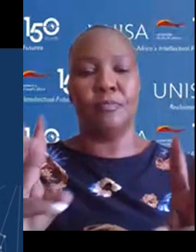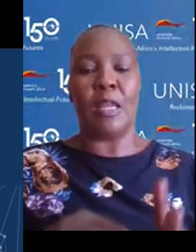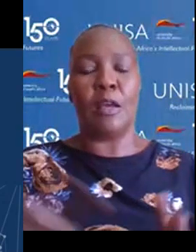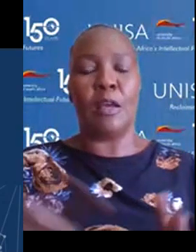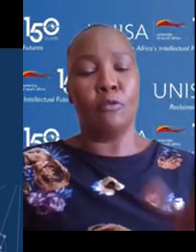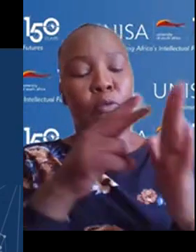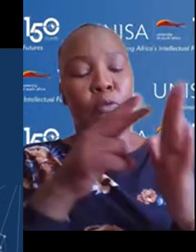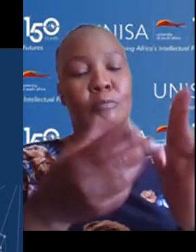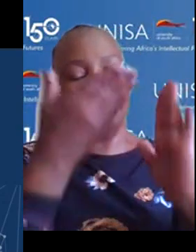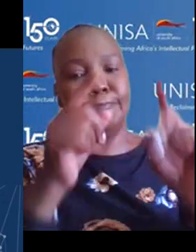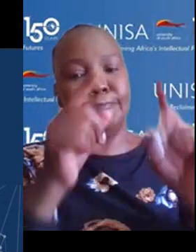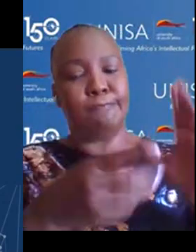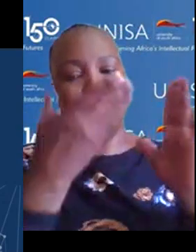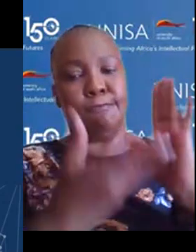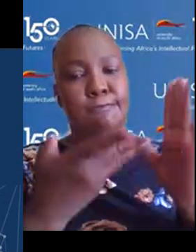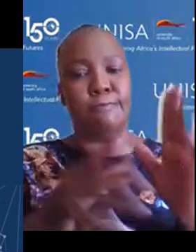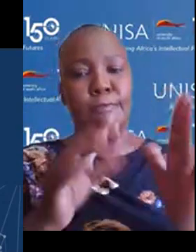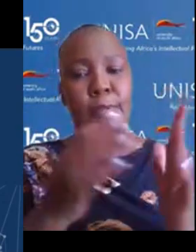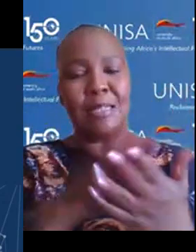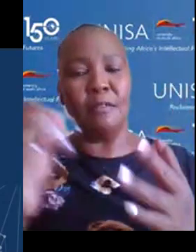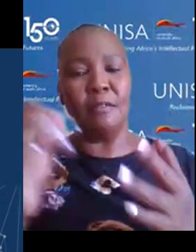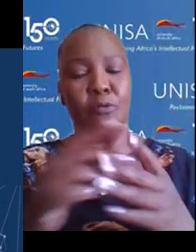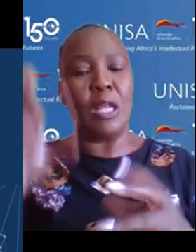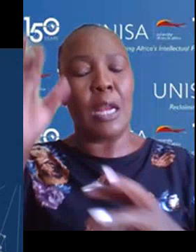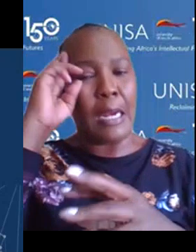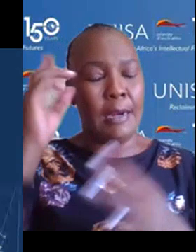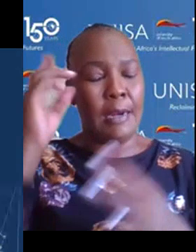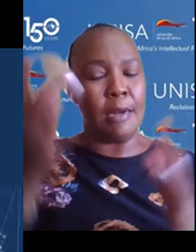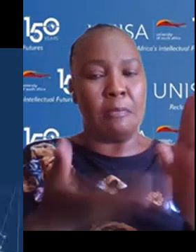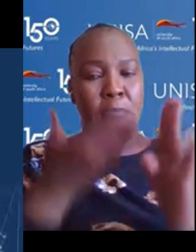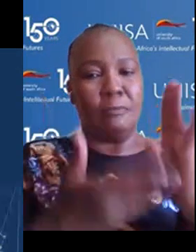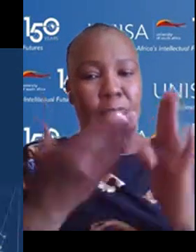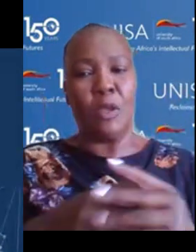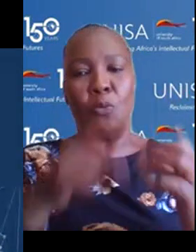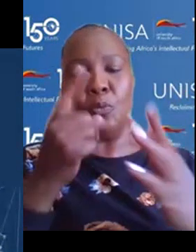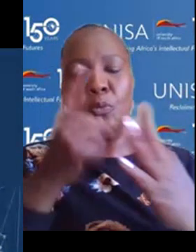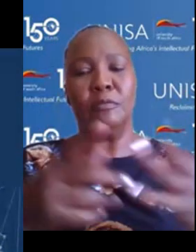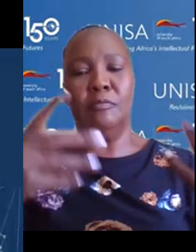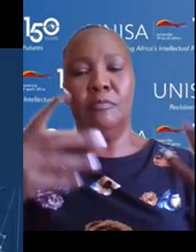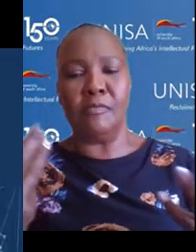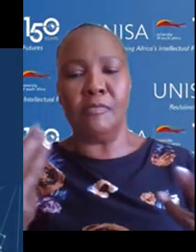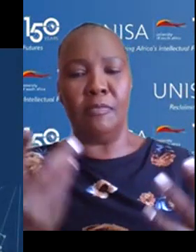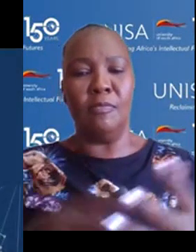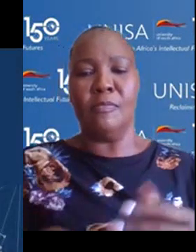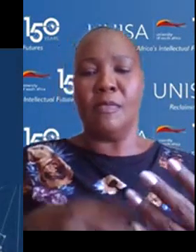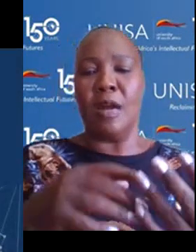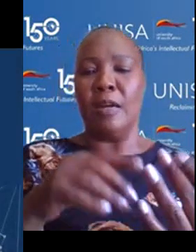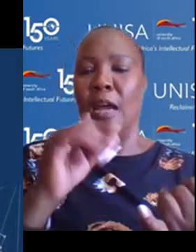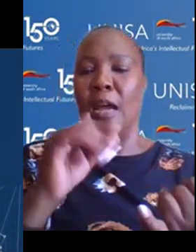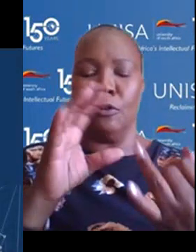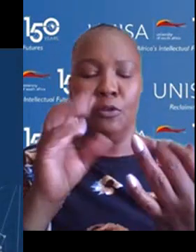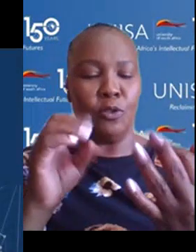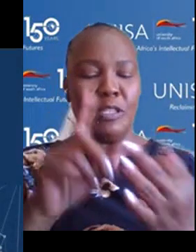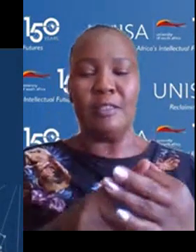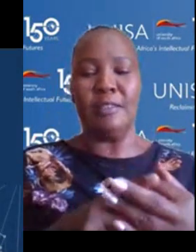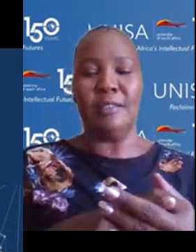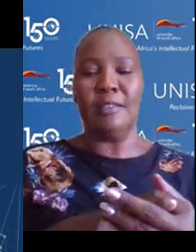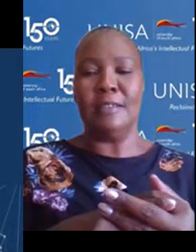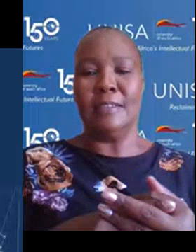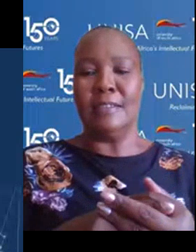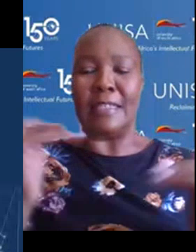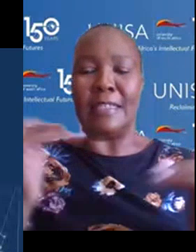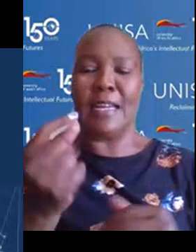we've got here, some of them I'm sure you can recognize. There's your Linux, your Windows, Android, this scary little guy.